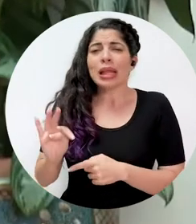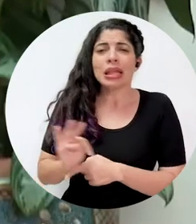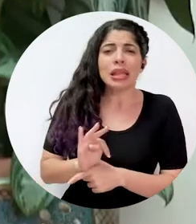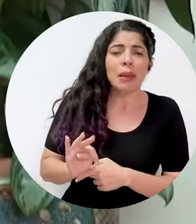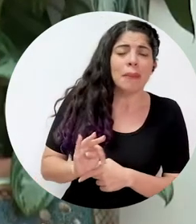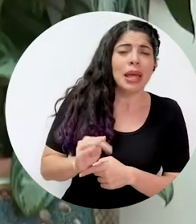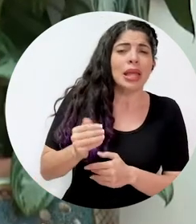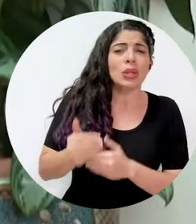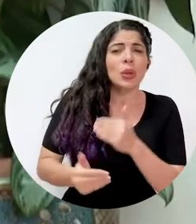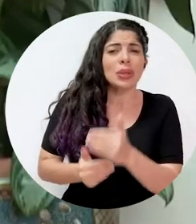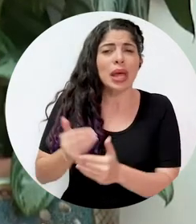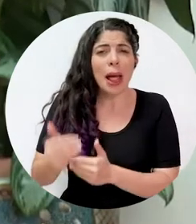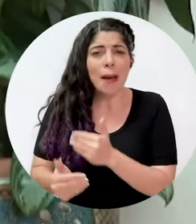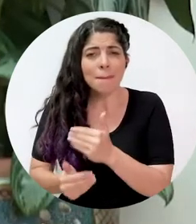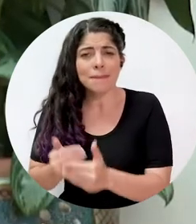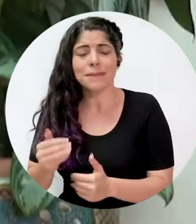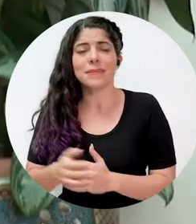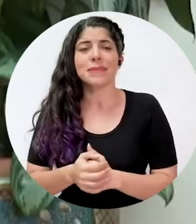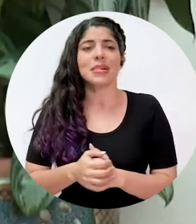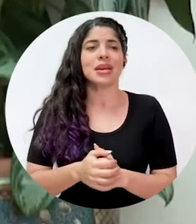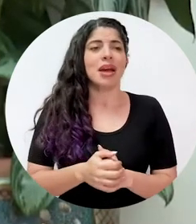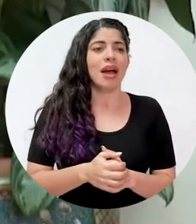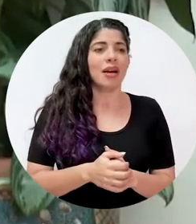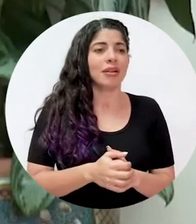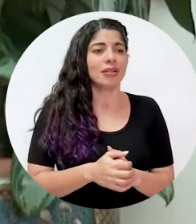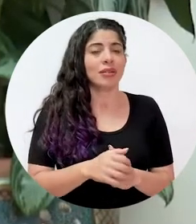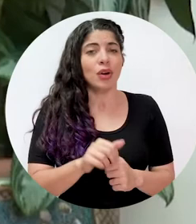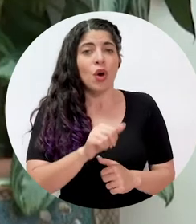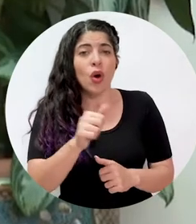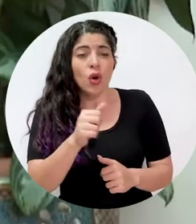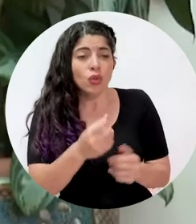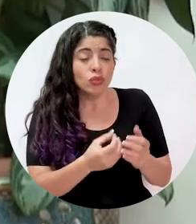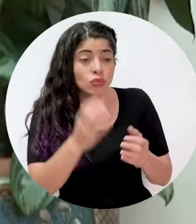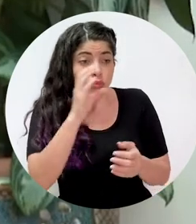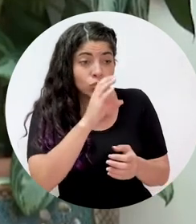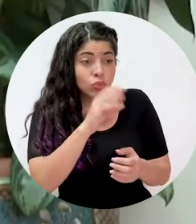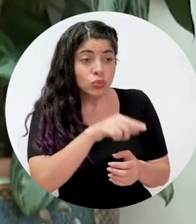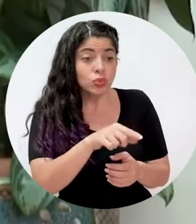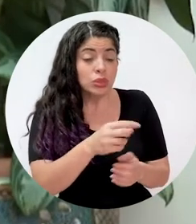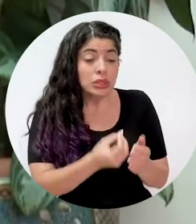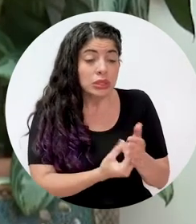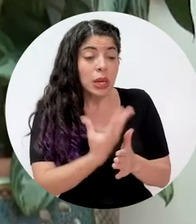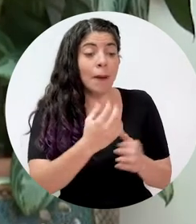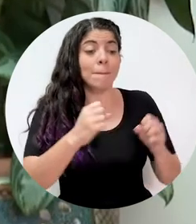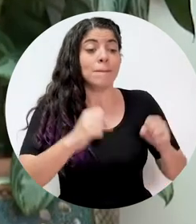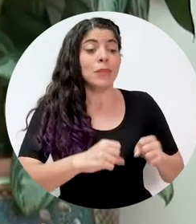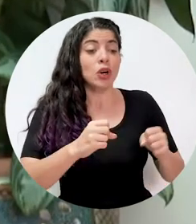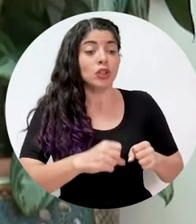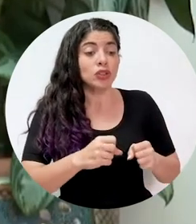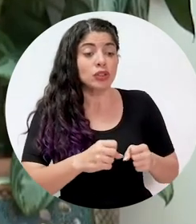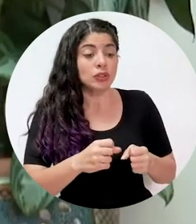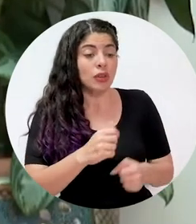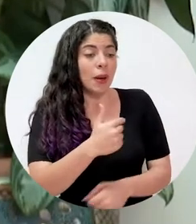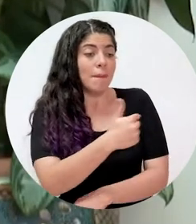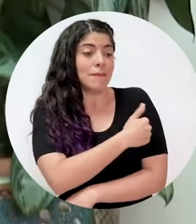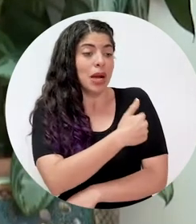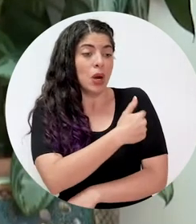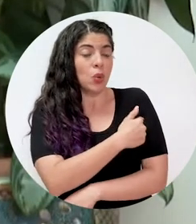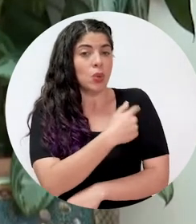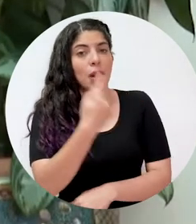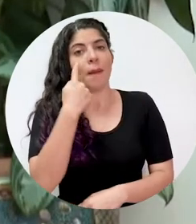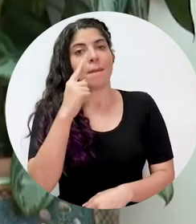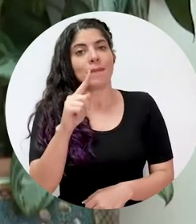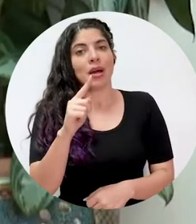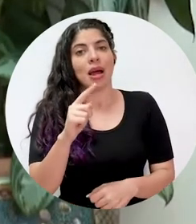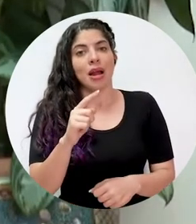and therapeutics. Another raise concerns the development of a possible future vaccine against